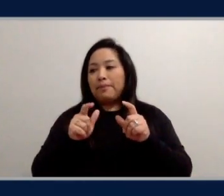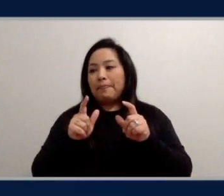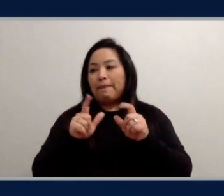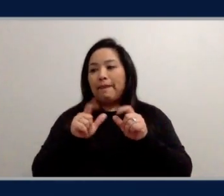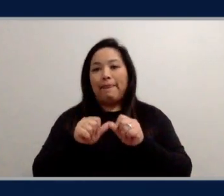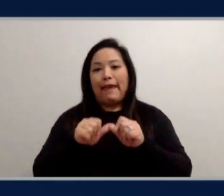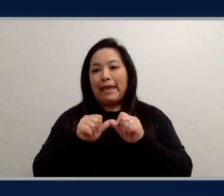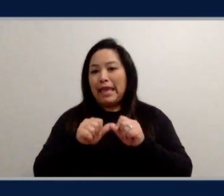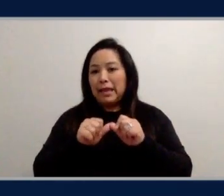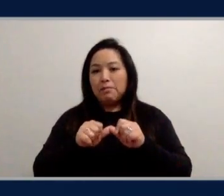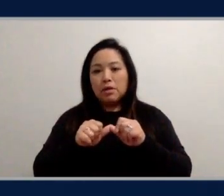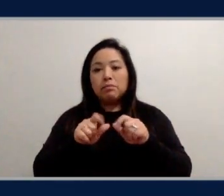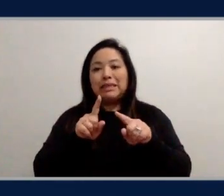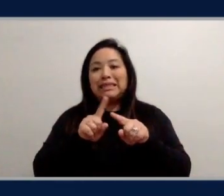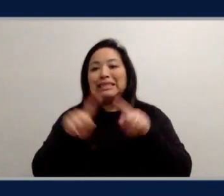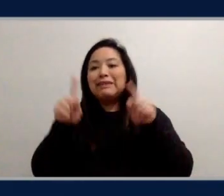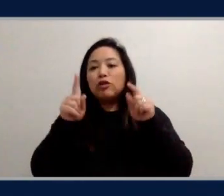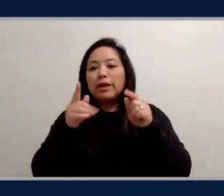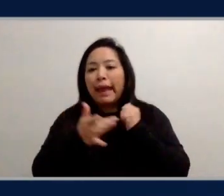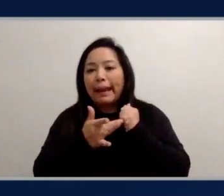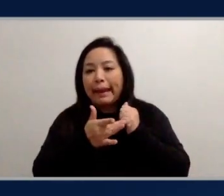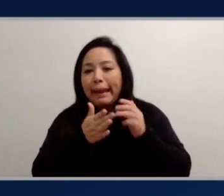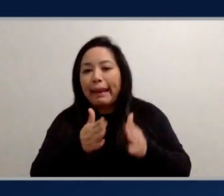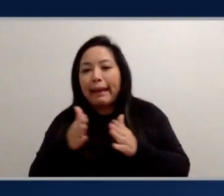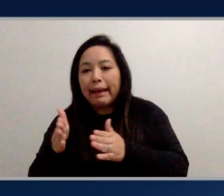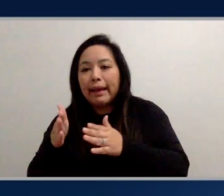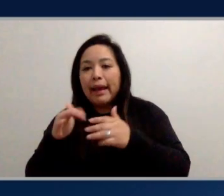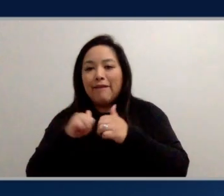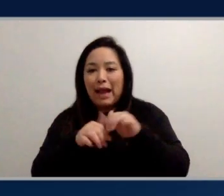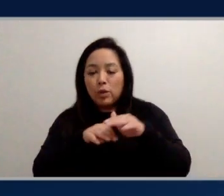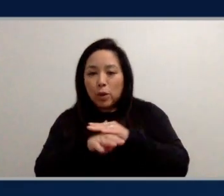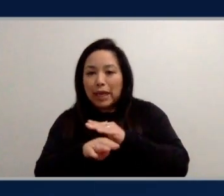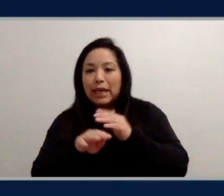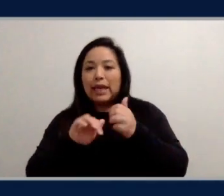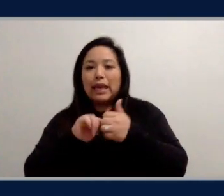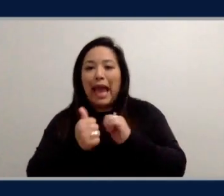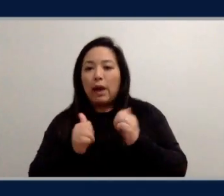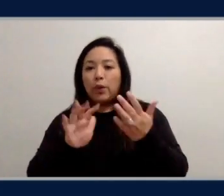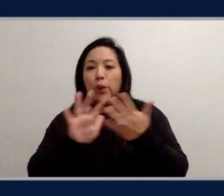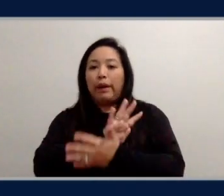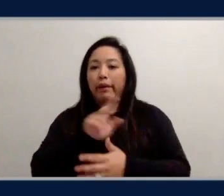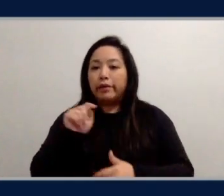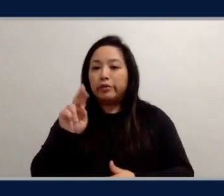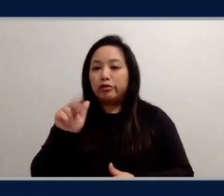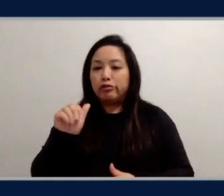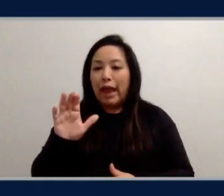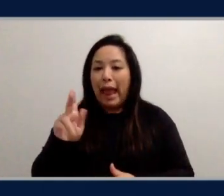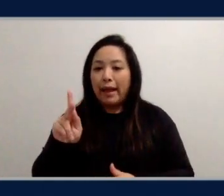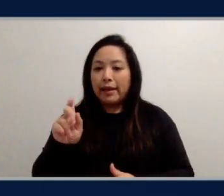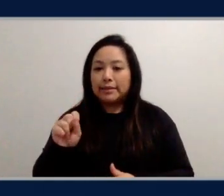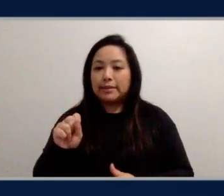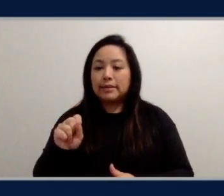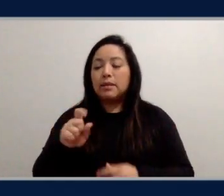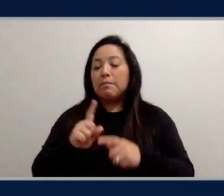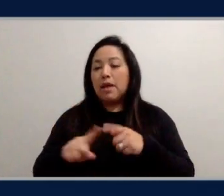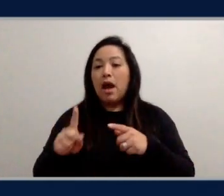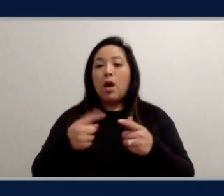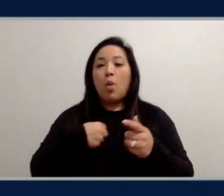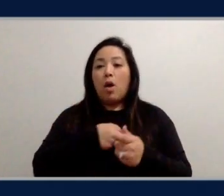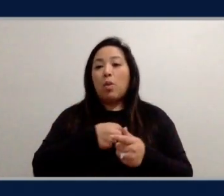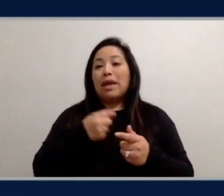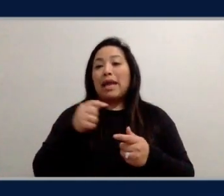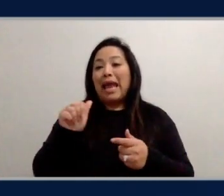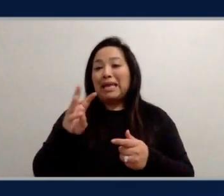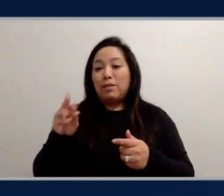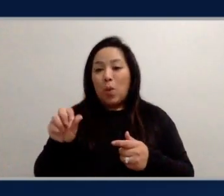they try to find new ways to get in or to hide their traces. And we're using the visibility we have as AWS to